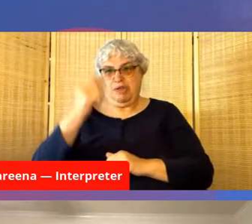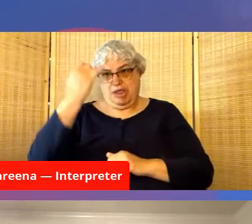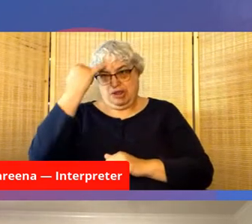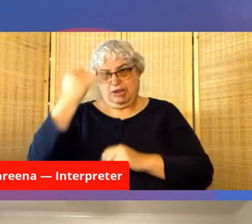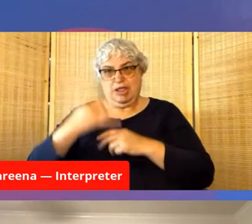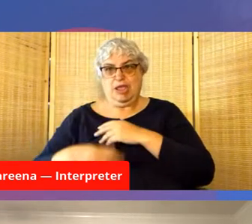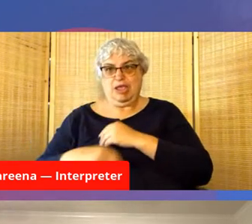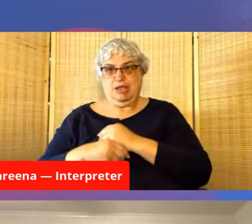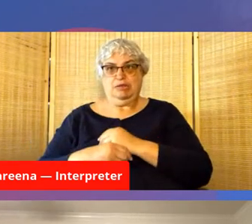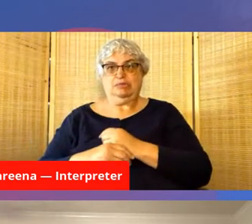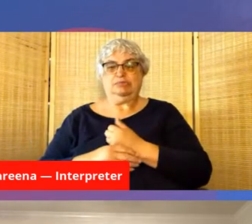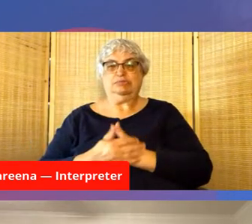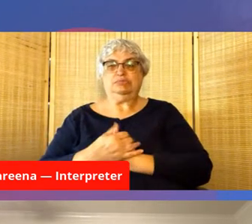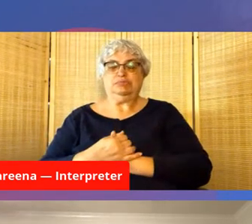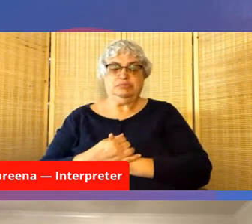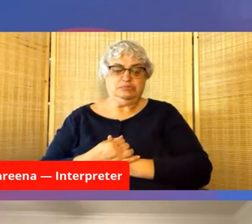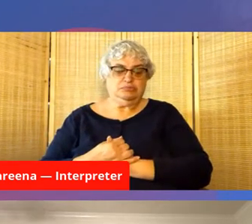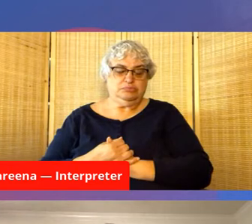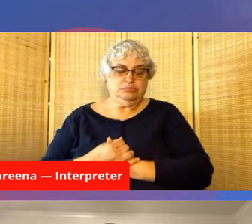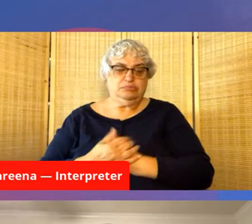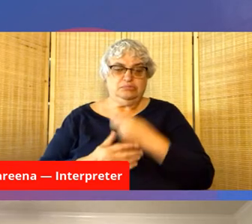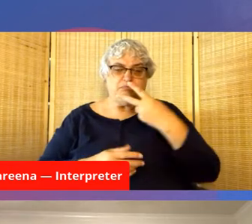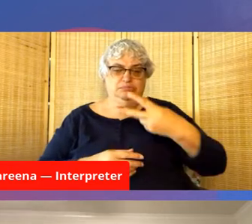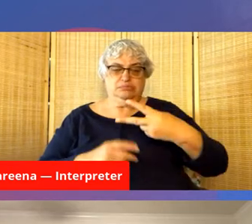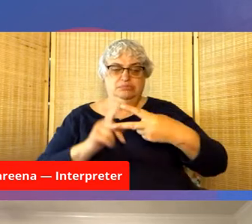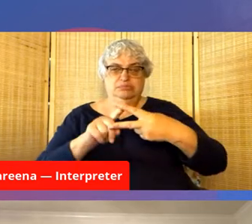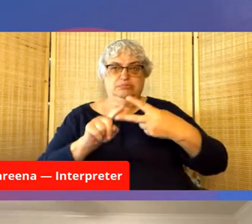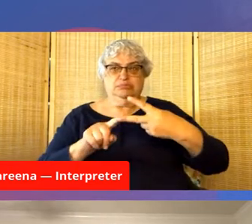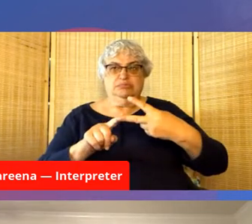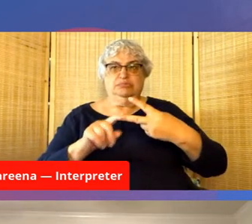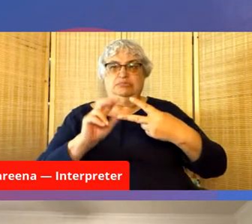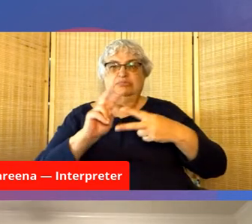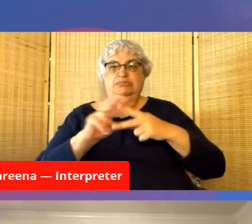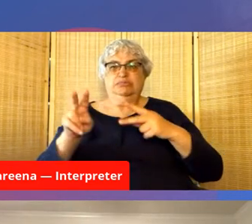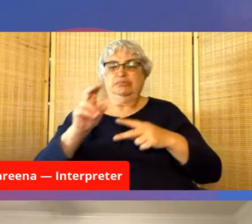So it's a combination of both. On one hand,